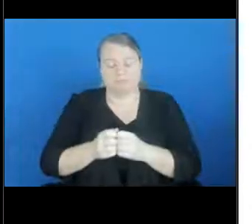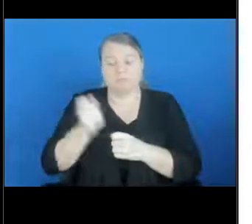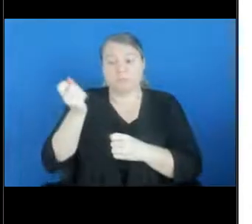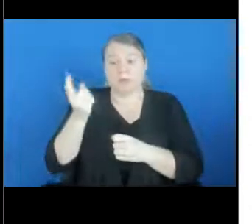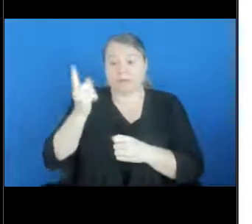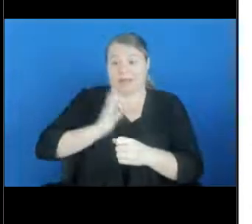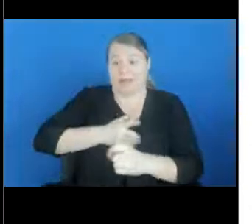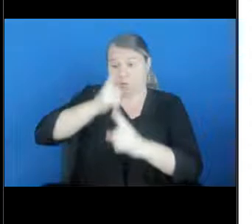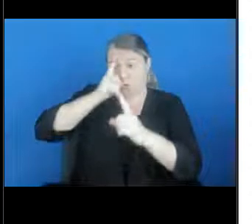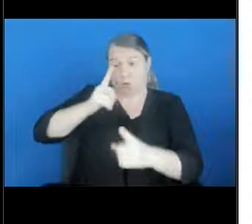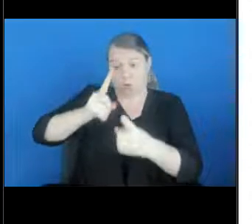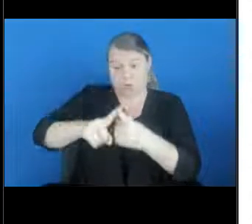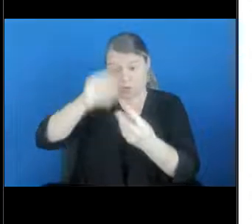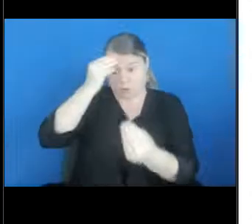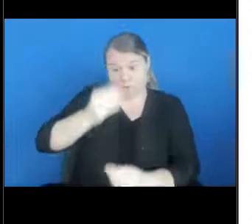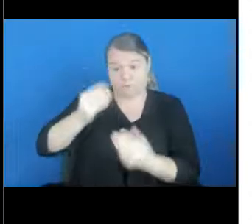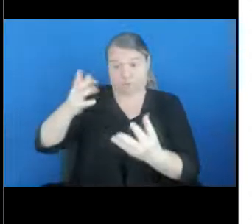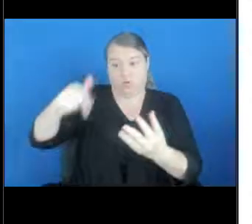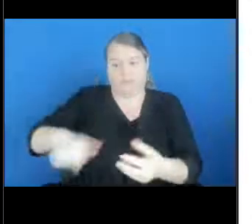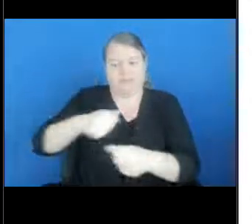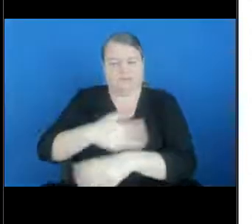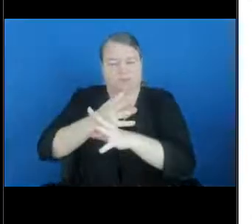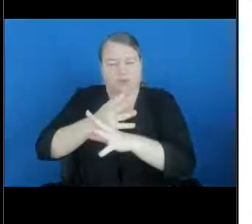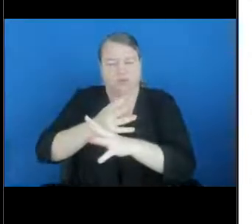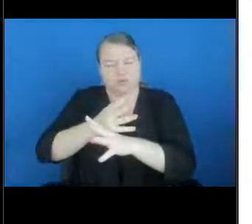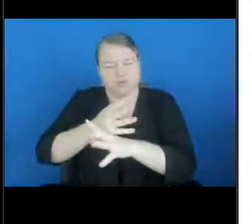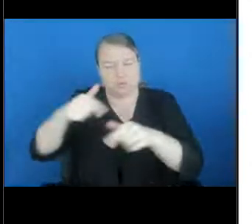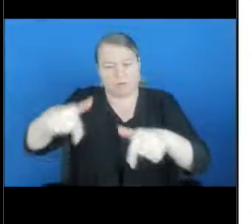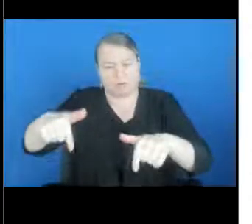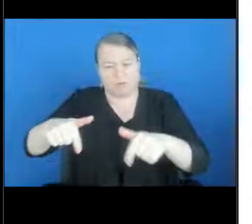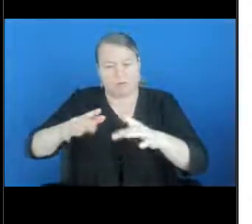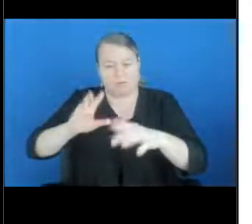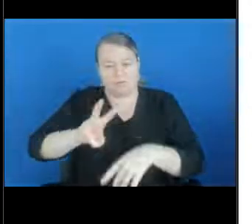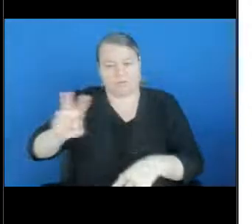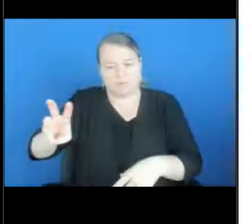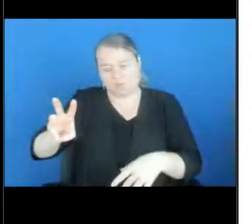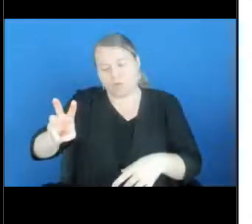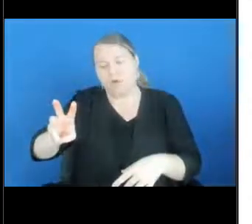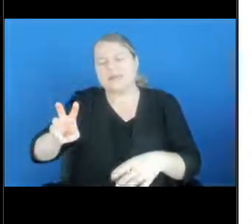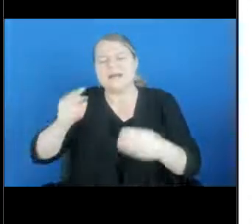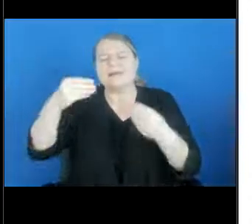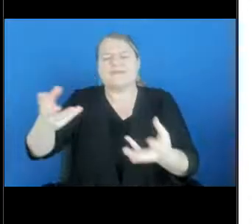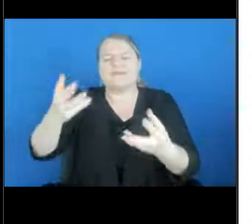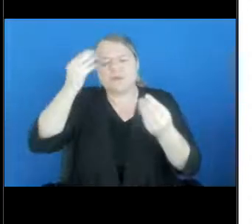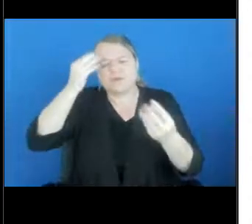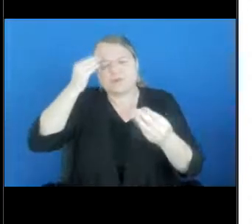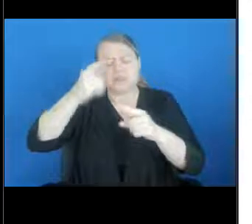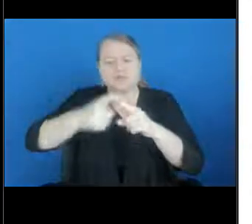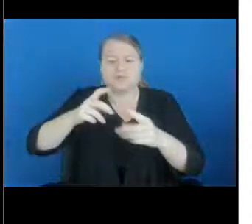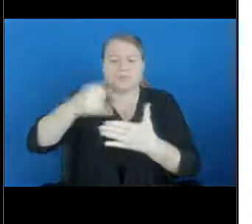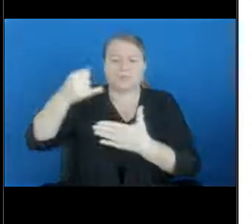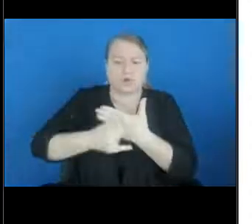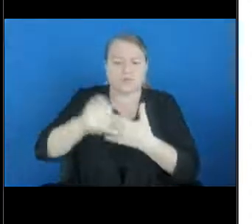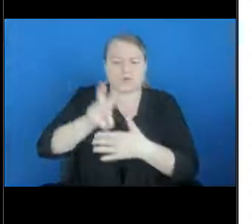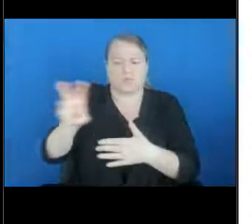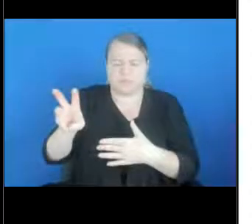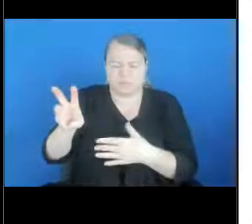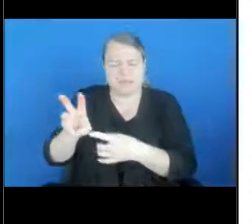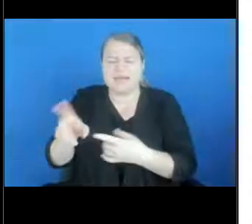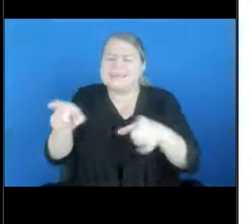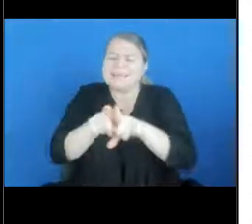to convey, using this virtual platform, along with information from the project website, the same material that we would